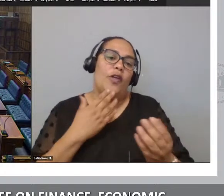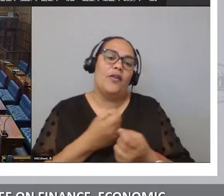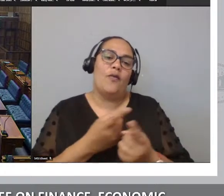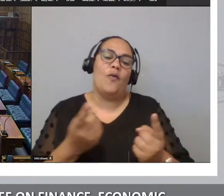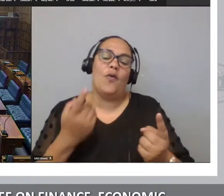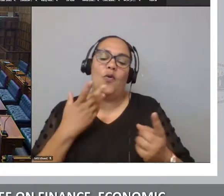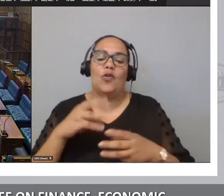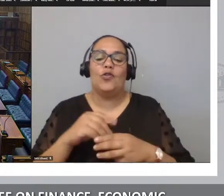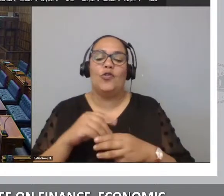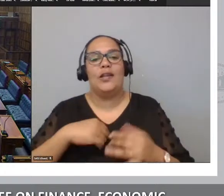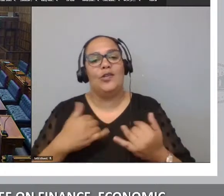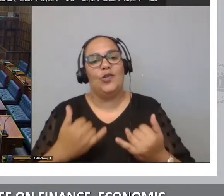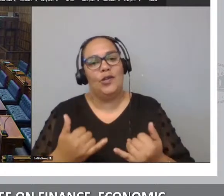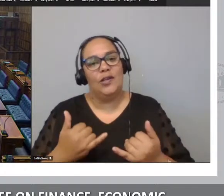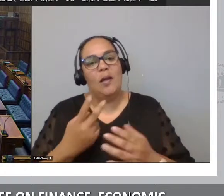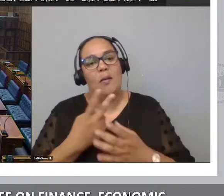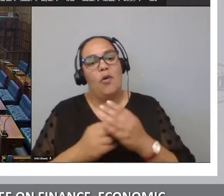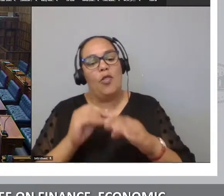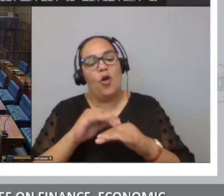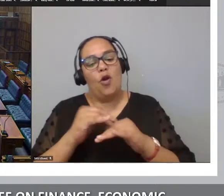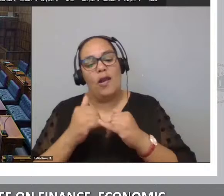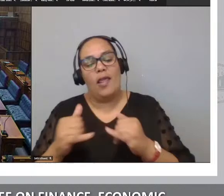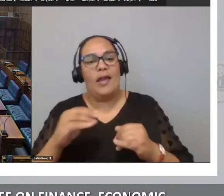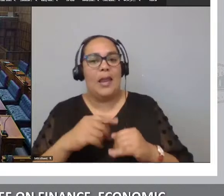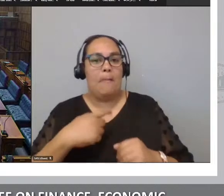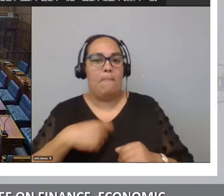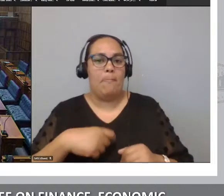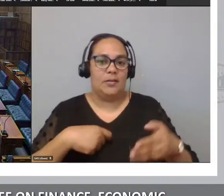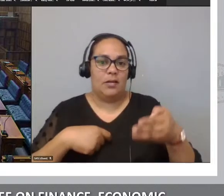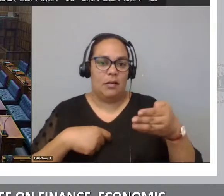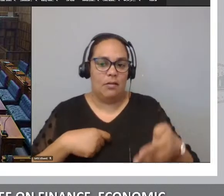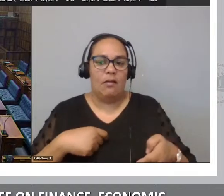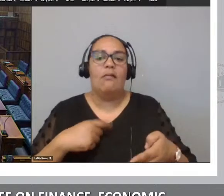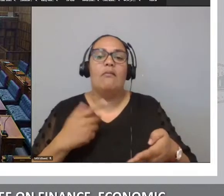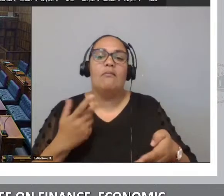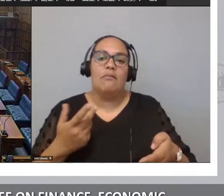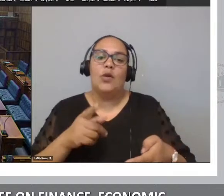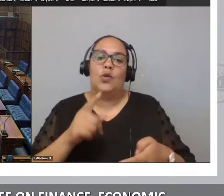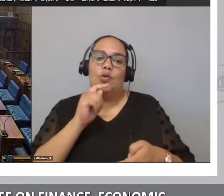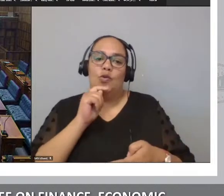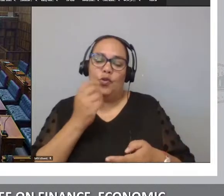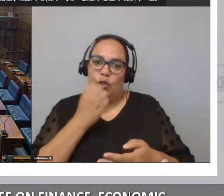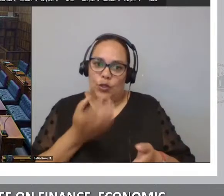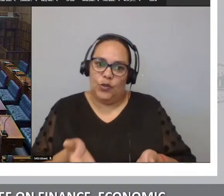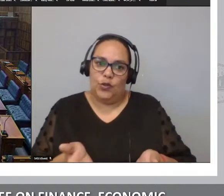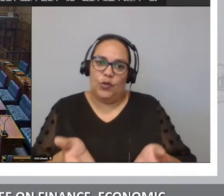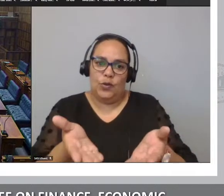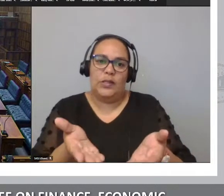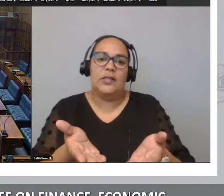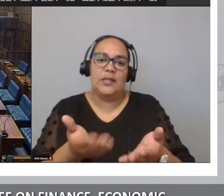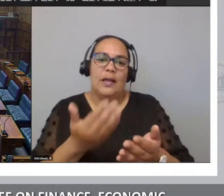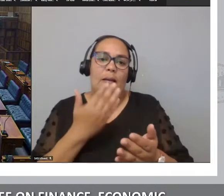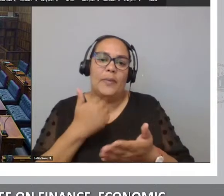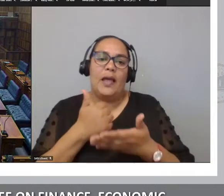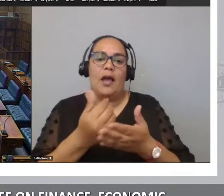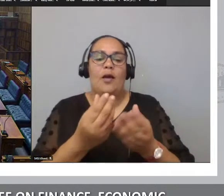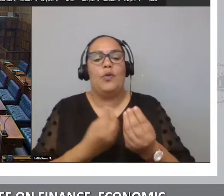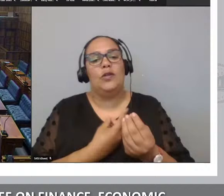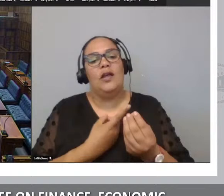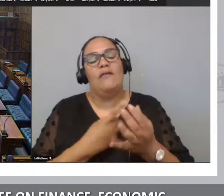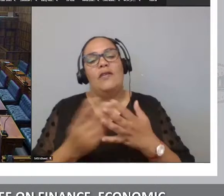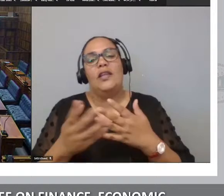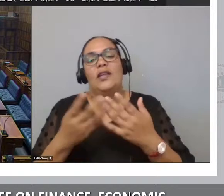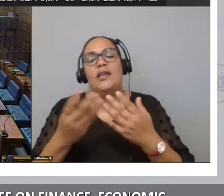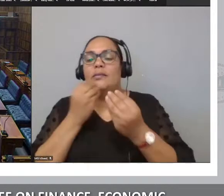who's joined us today both online and in person um you are excused and please help yourself to any of the